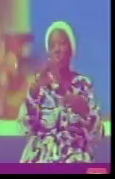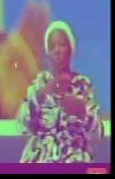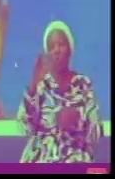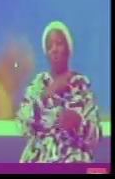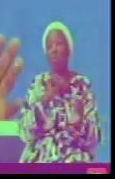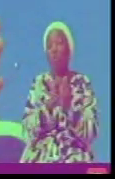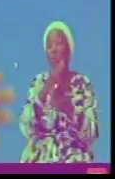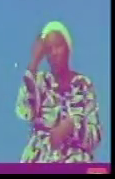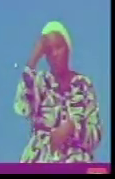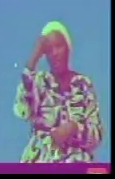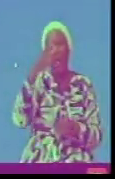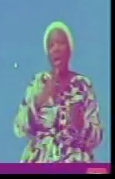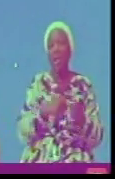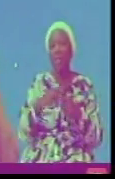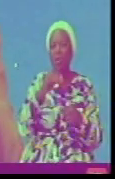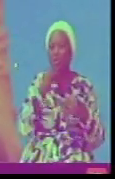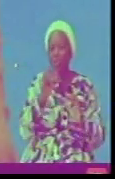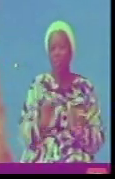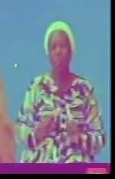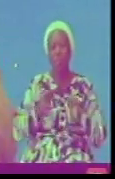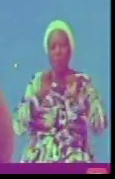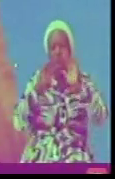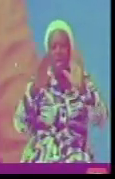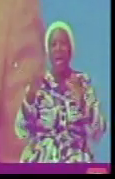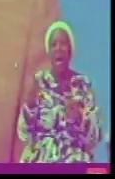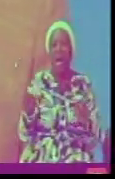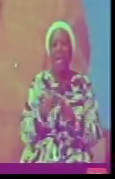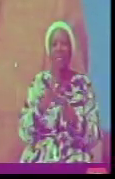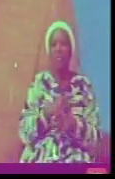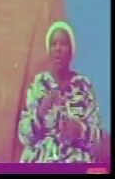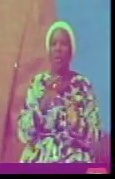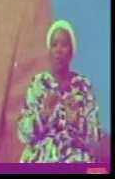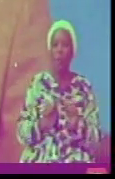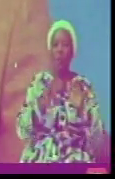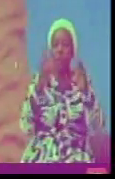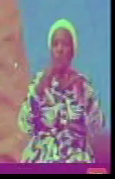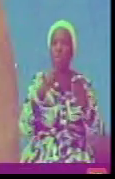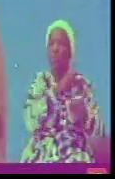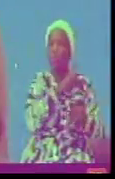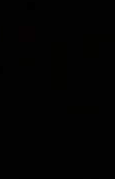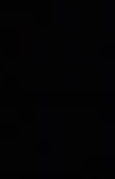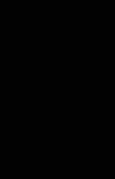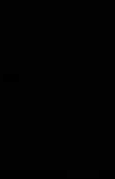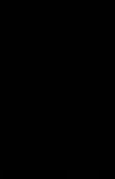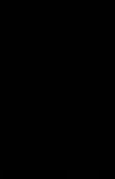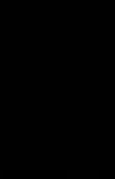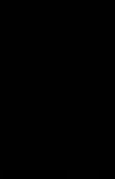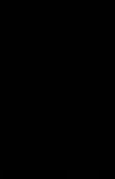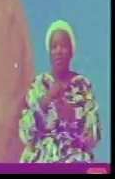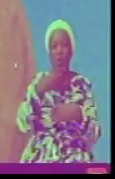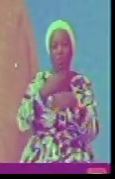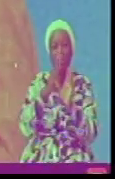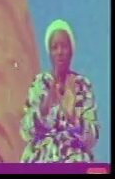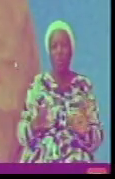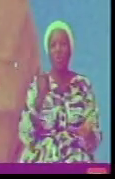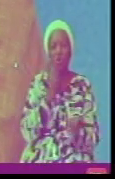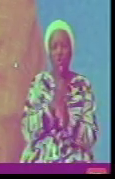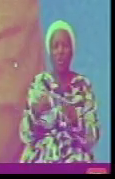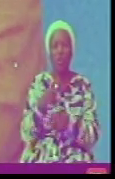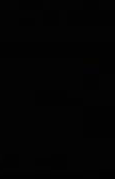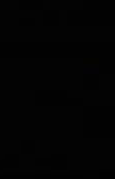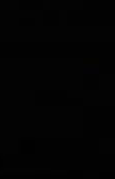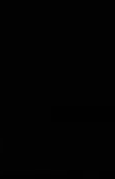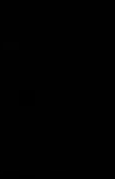commandments, not loved God with all your heart, all your soul, and all your mind. You have not surrendered and submitted to